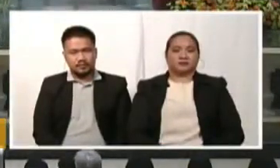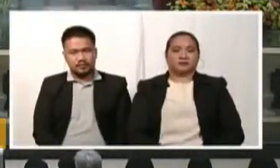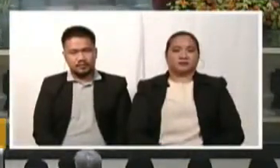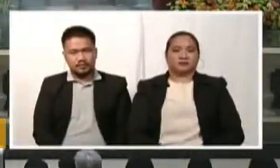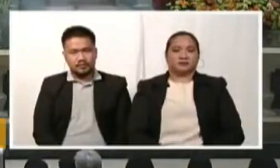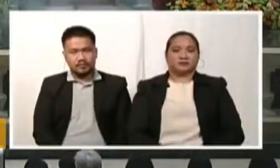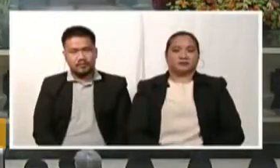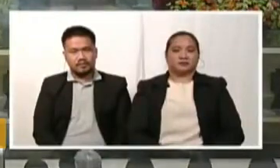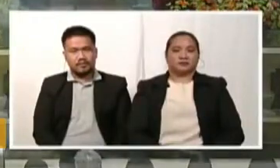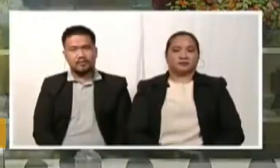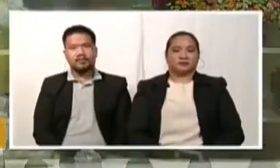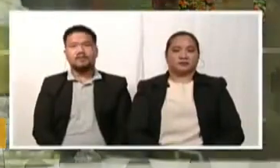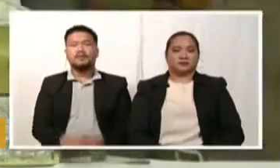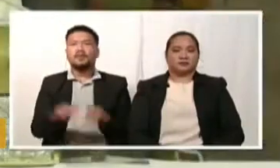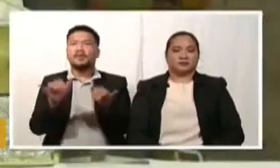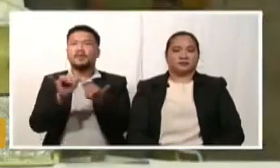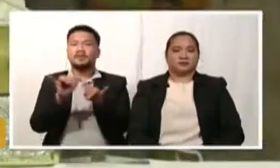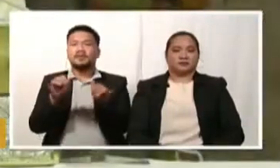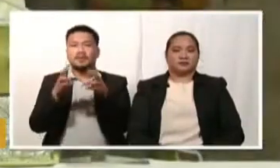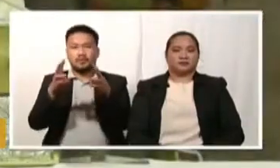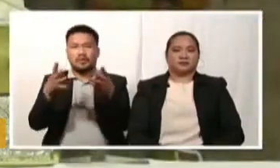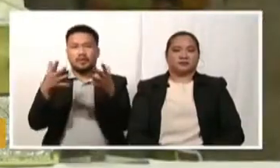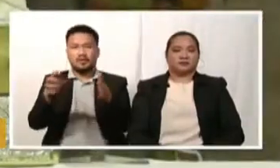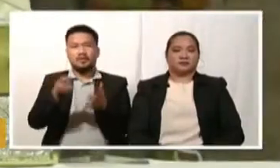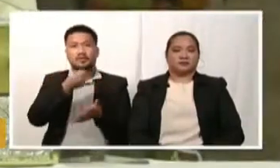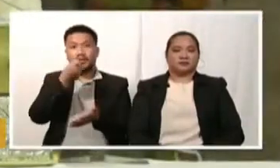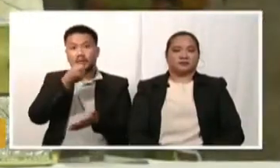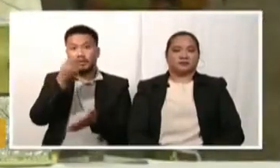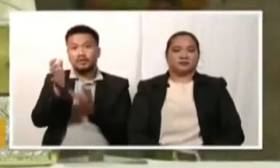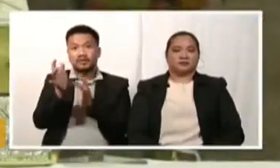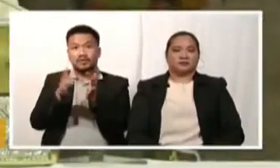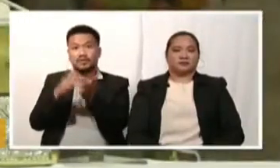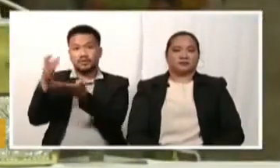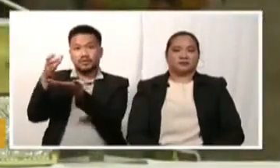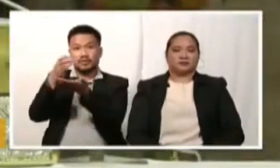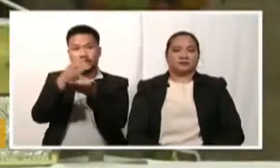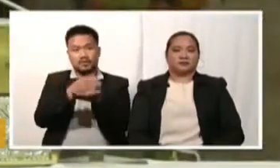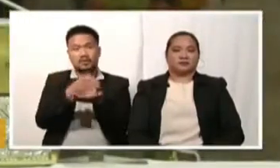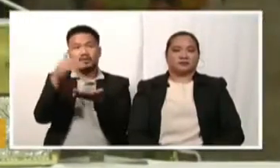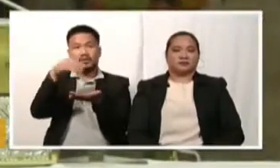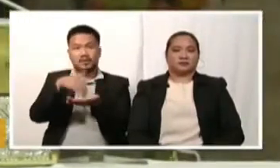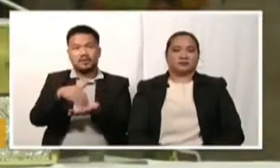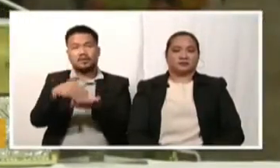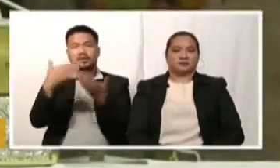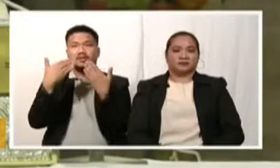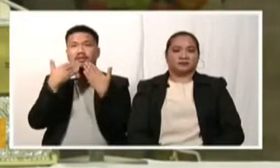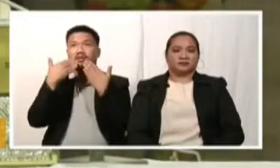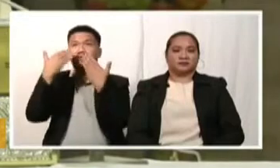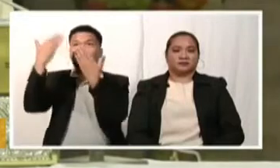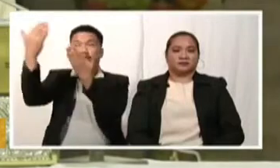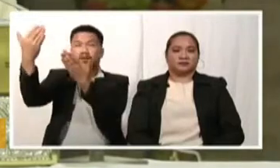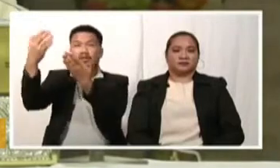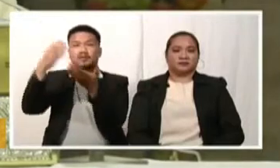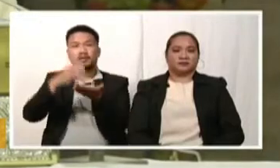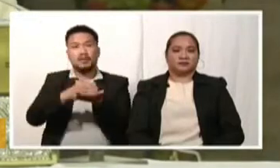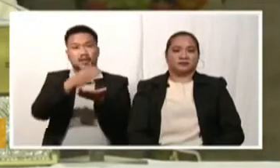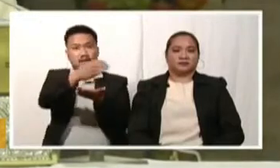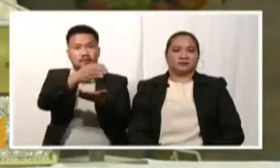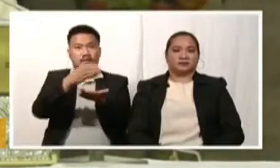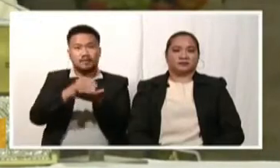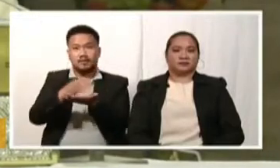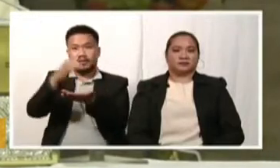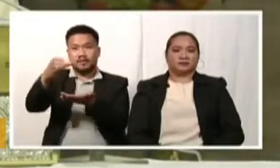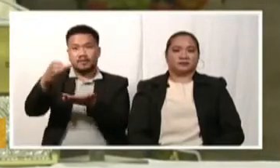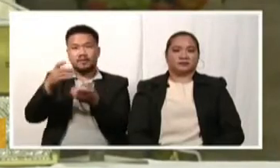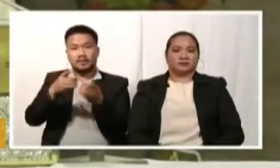In a similar way, when supper was ended, he took the chalice, and once more giving thanks, he gave it